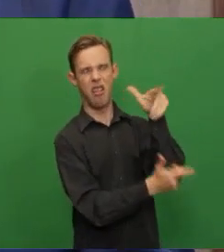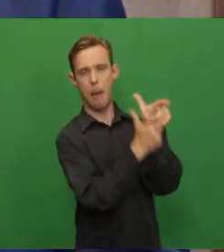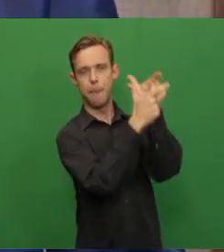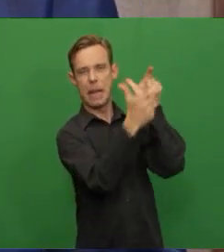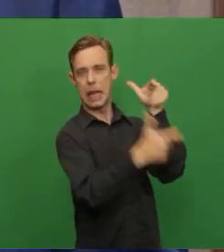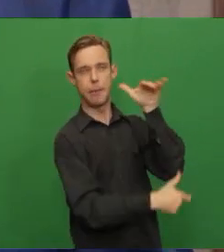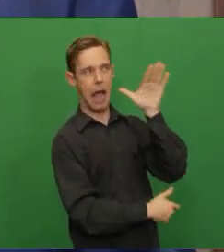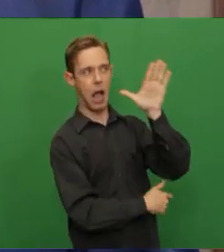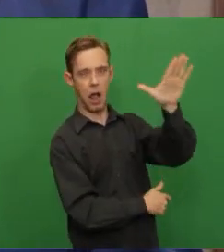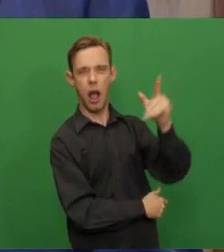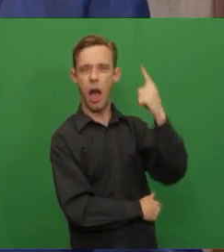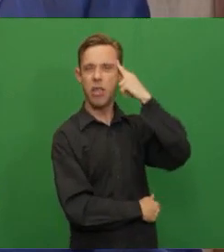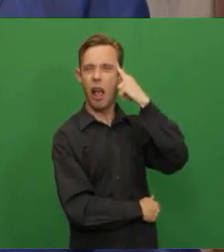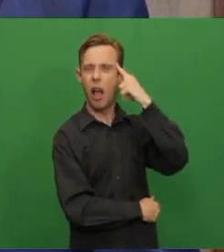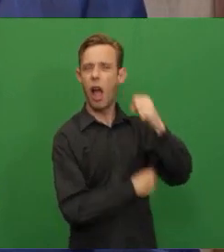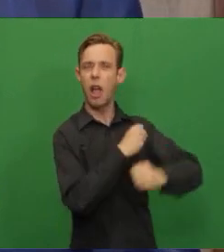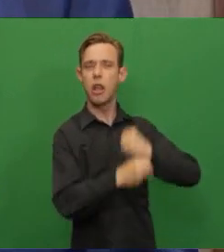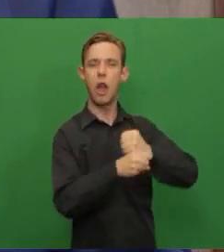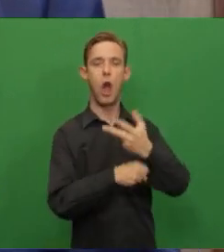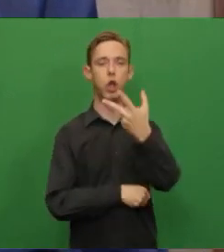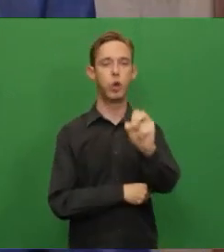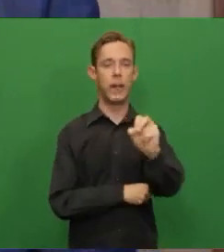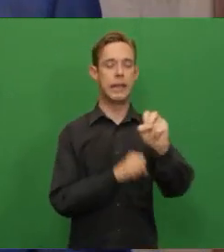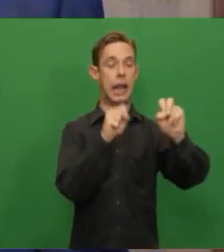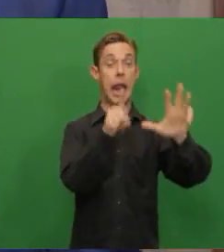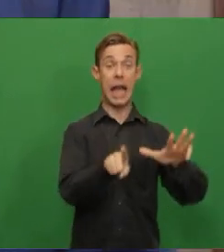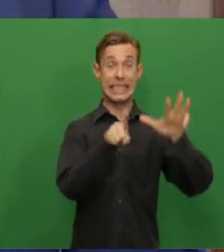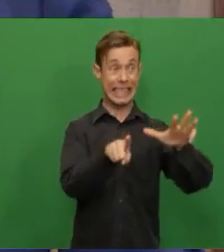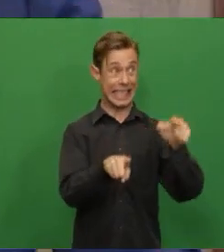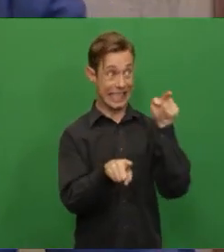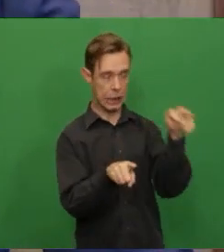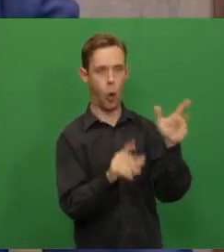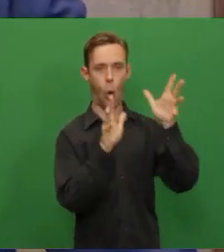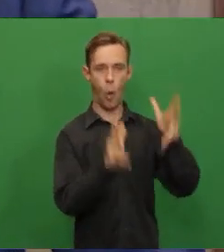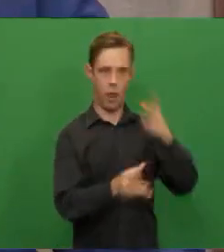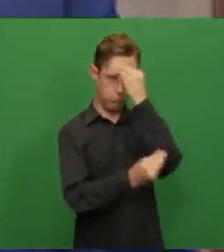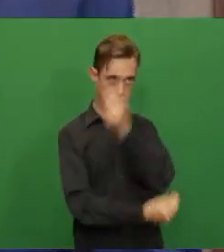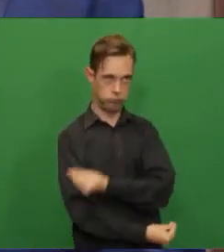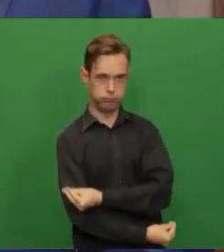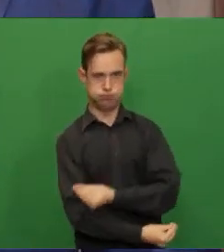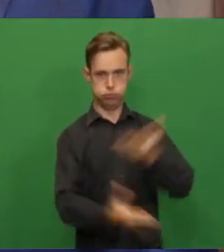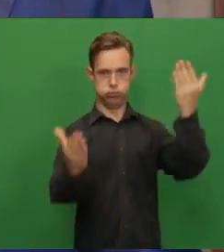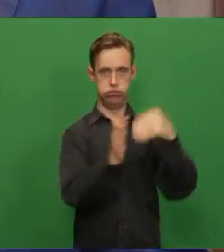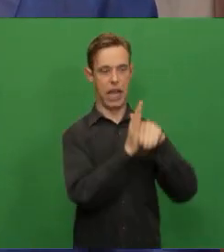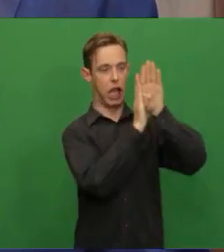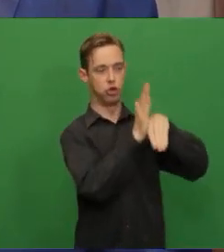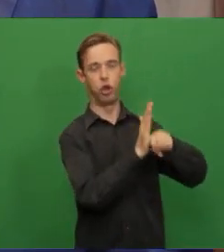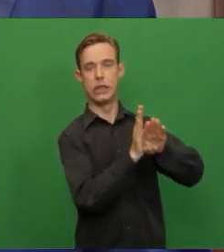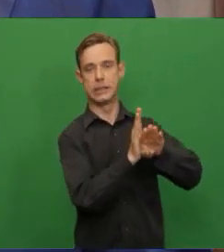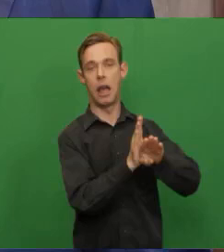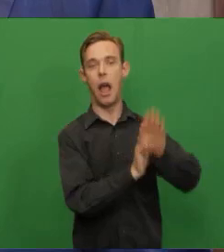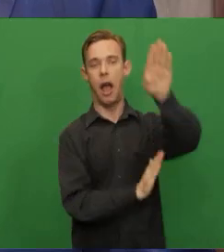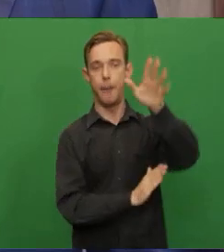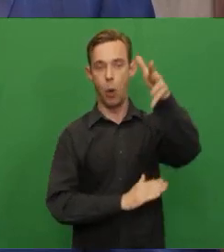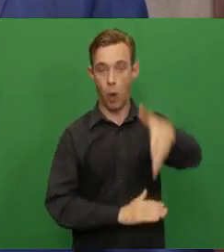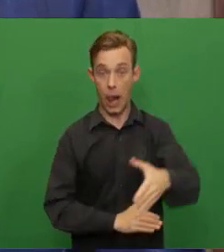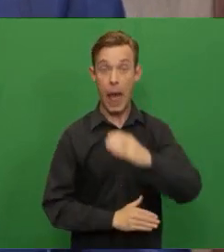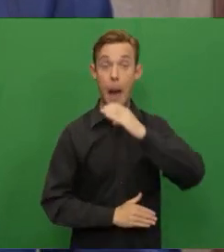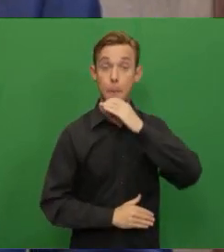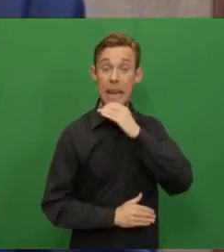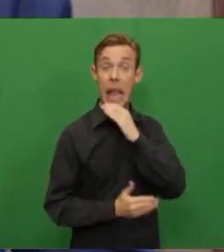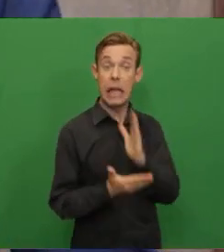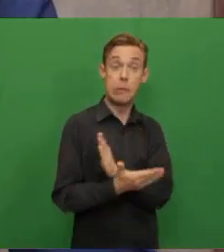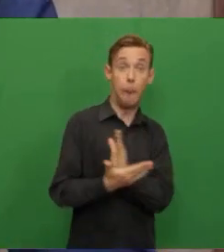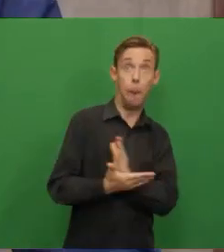cycle in late 2019. This means that monetary policies in some